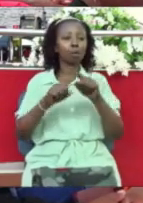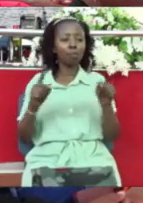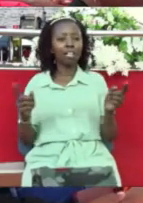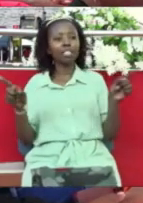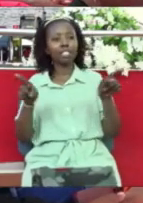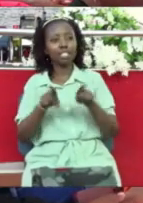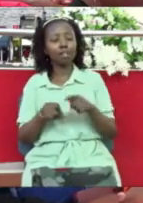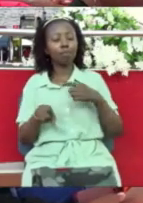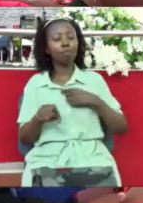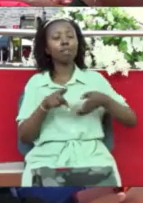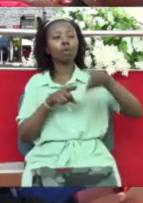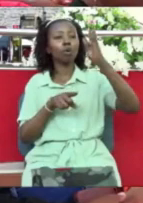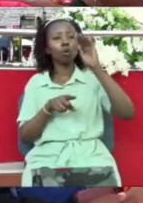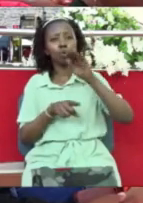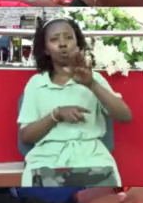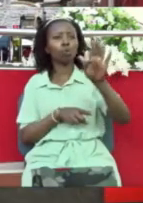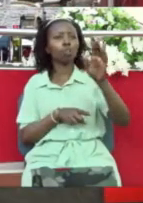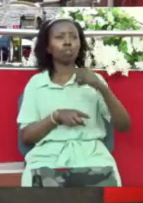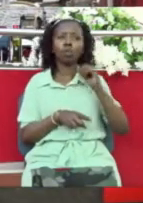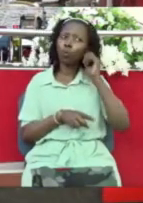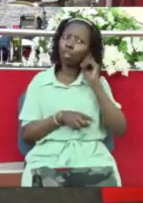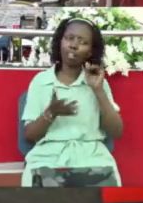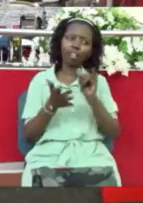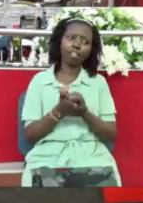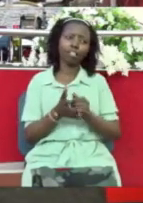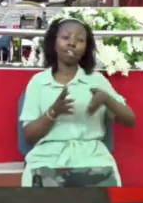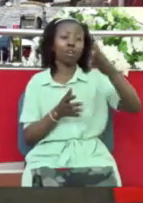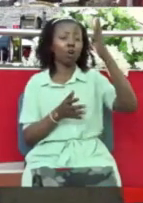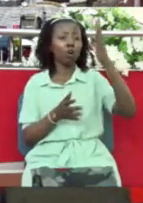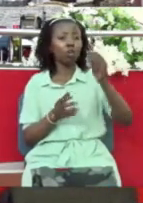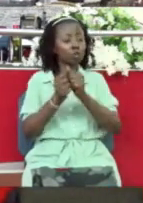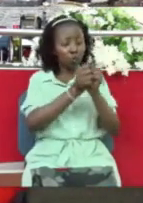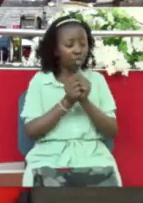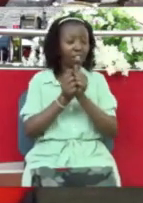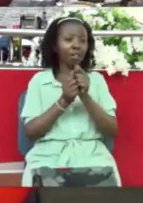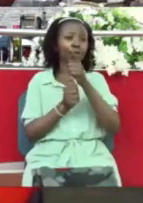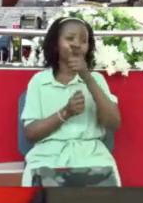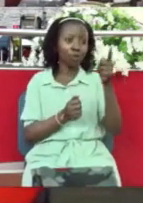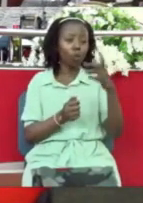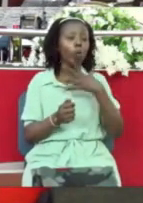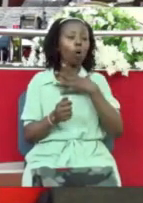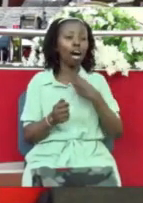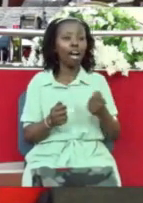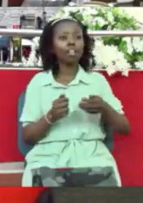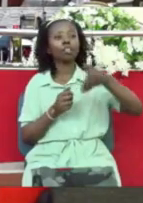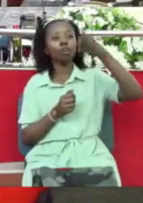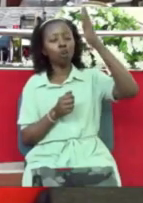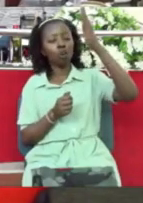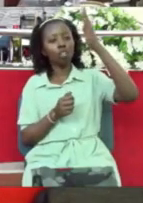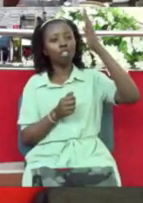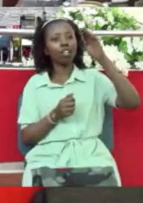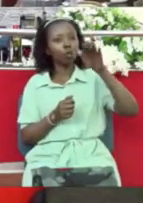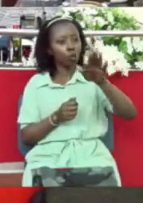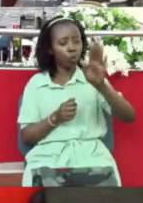God. Did you hear that? God is not only with me, but he is my